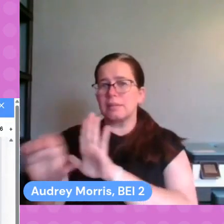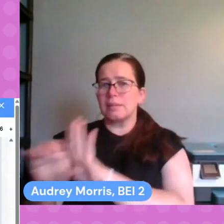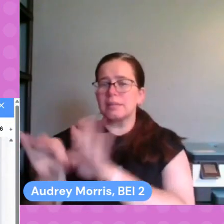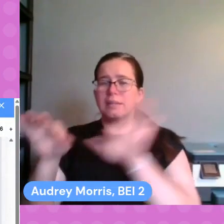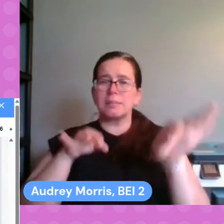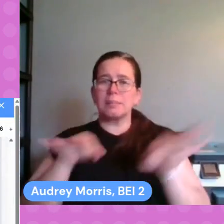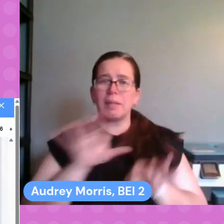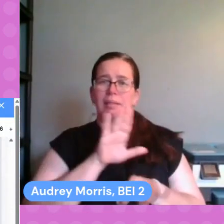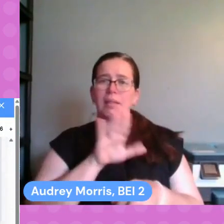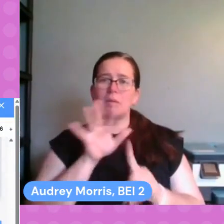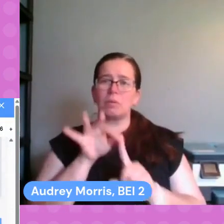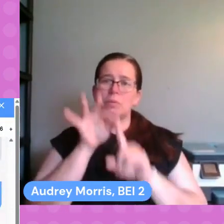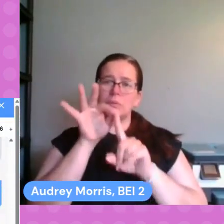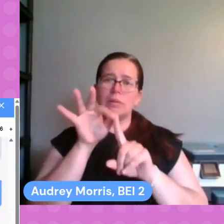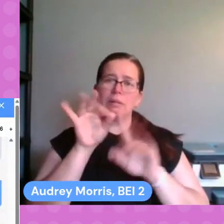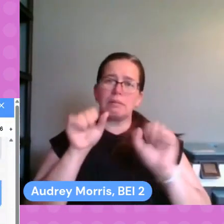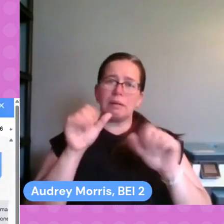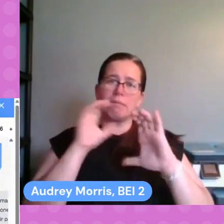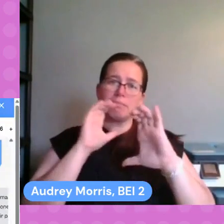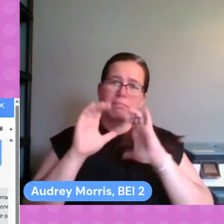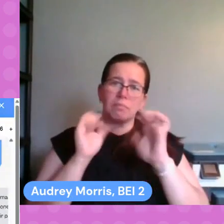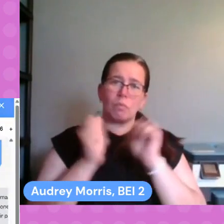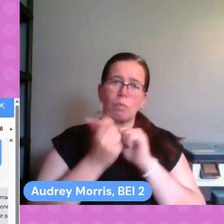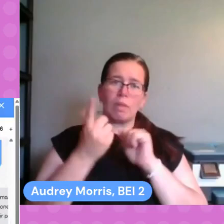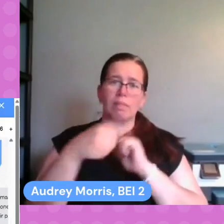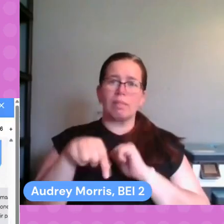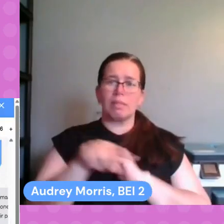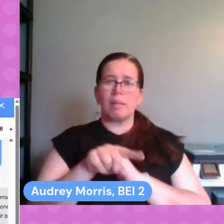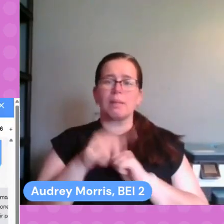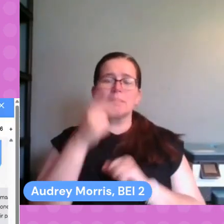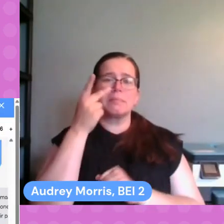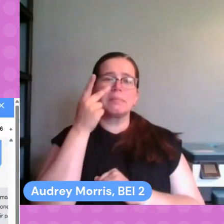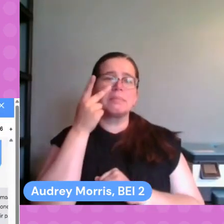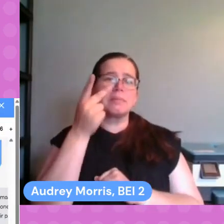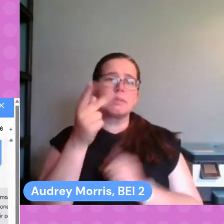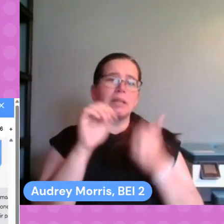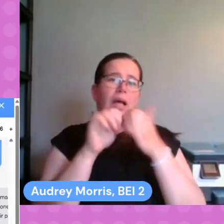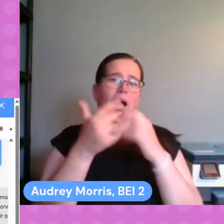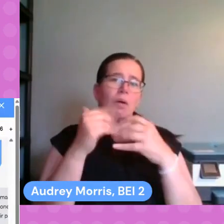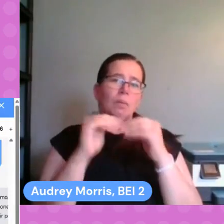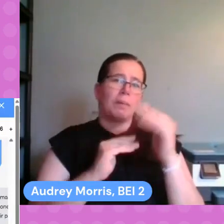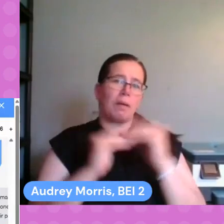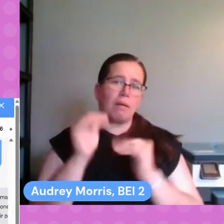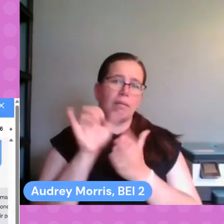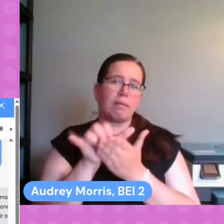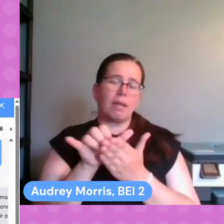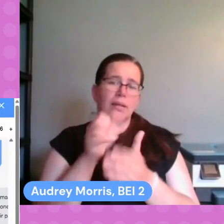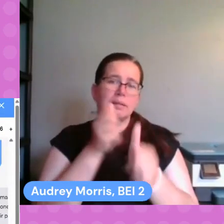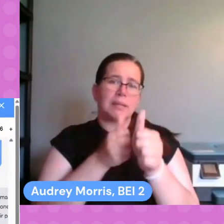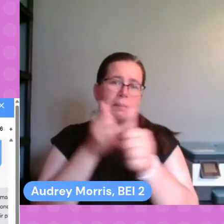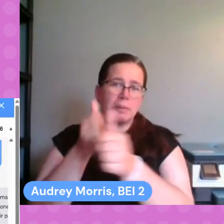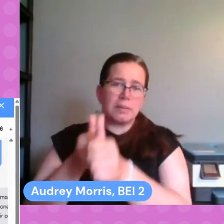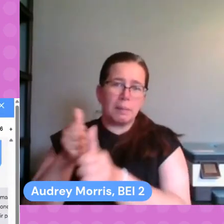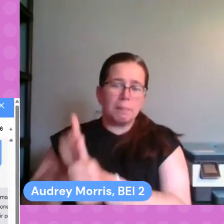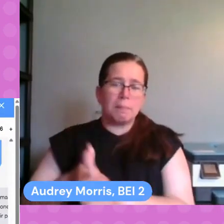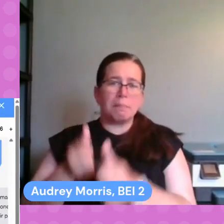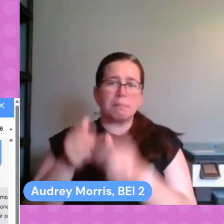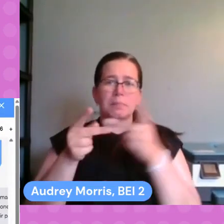have a conversation with it to see how does it assemble these things, step by step,